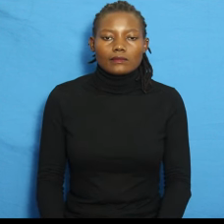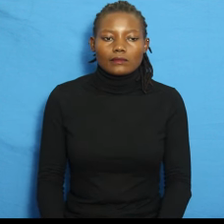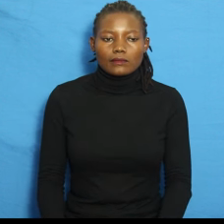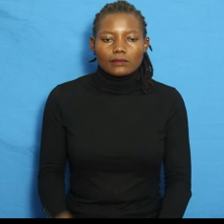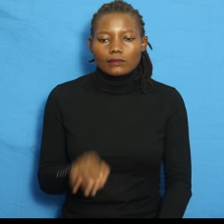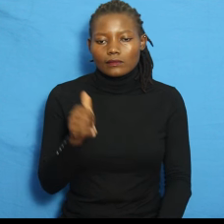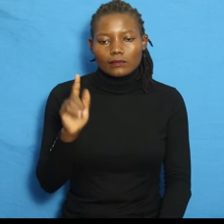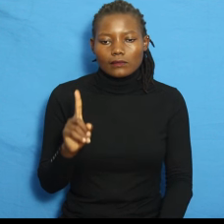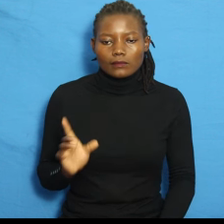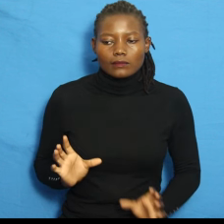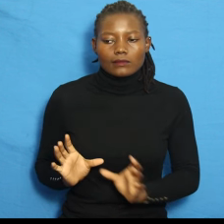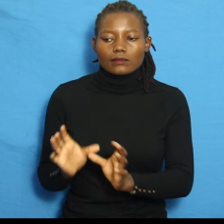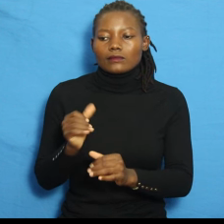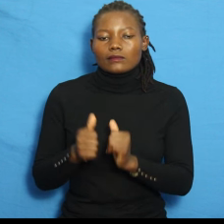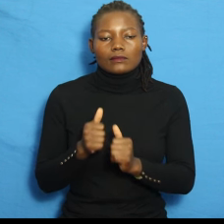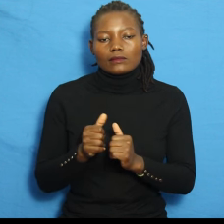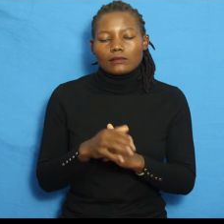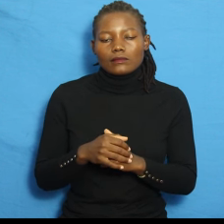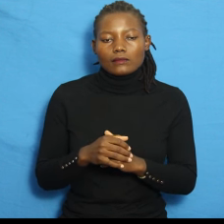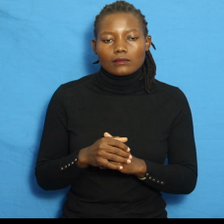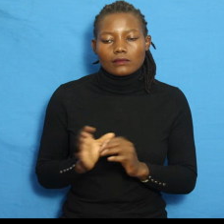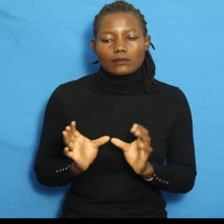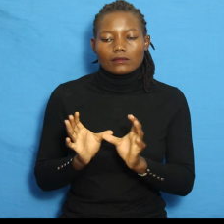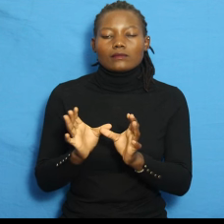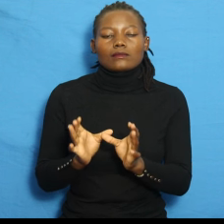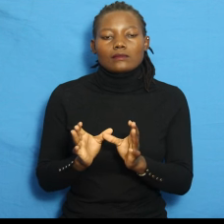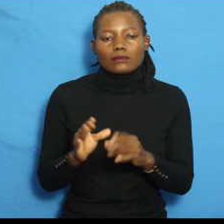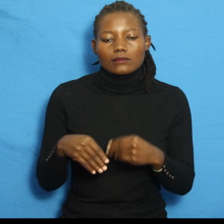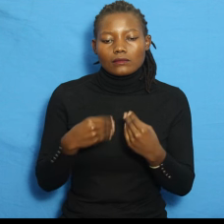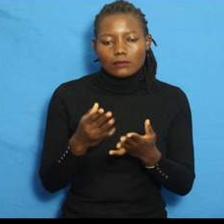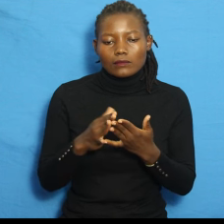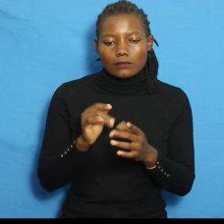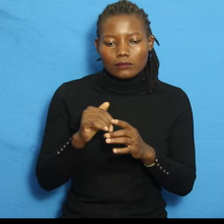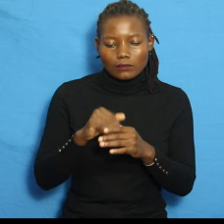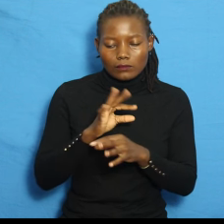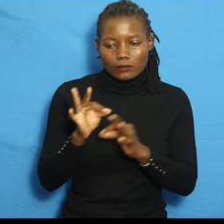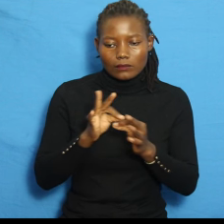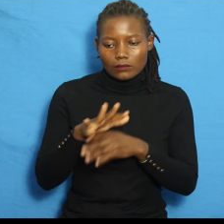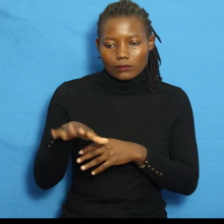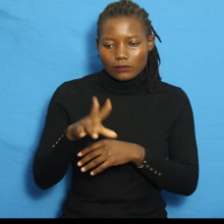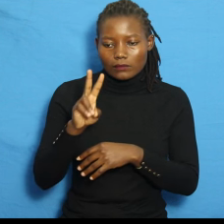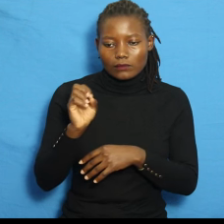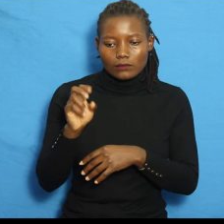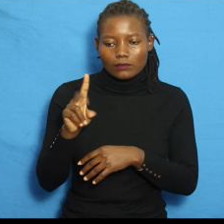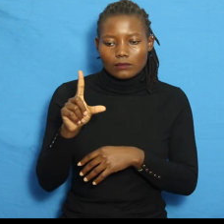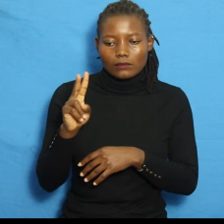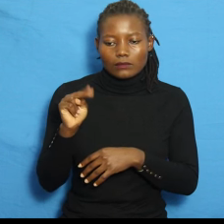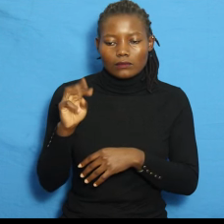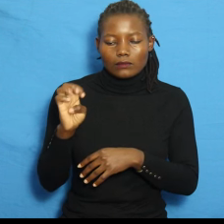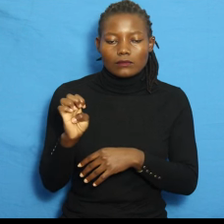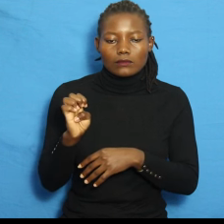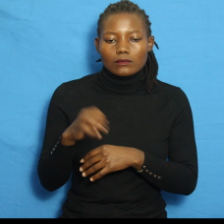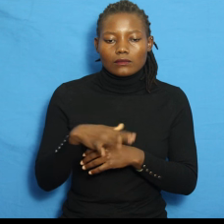Another one is pressure, which is force distributed over a given area. Volume is the amount of space a body